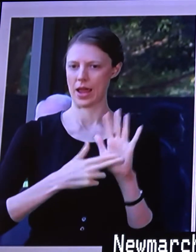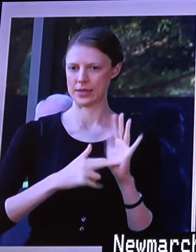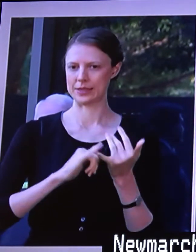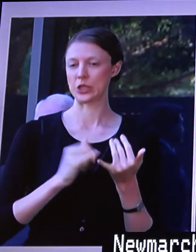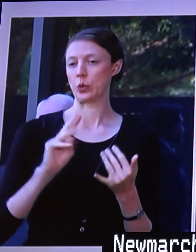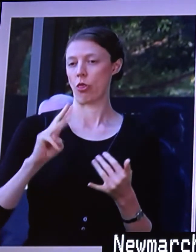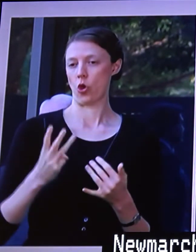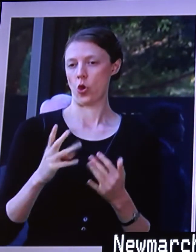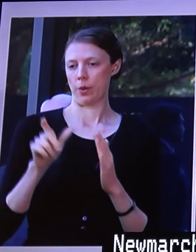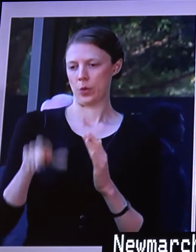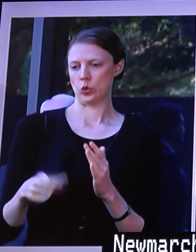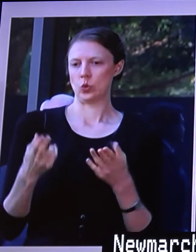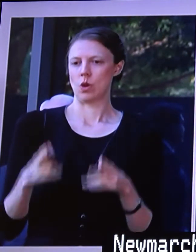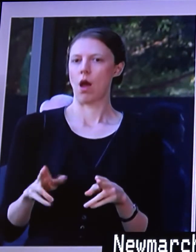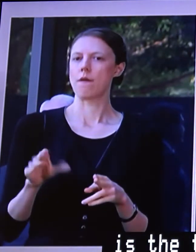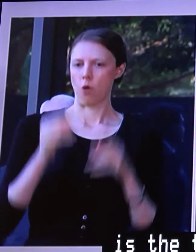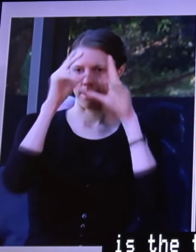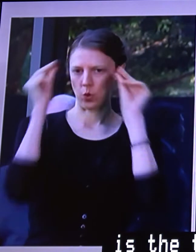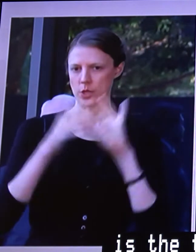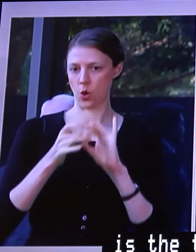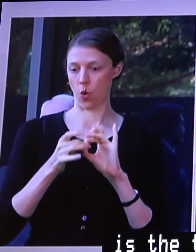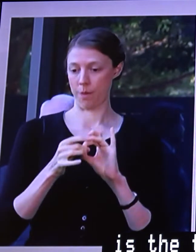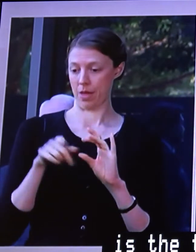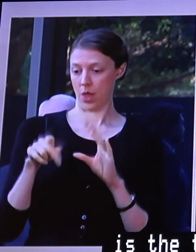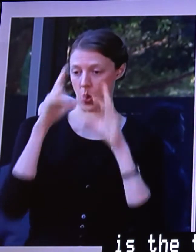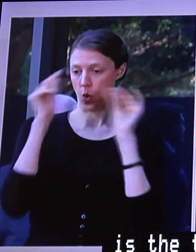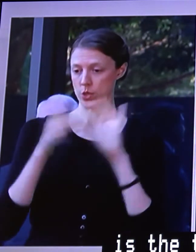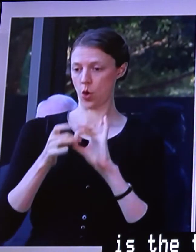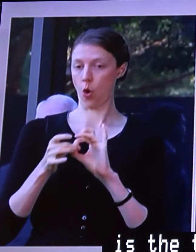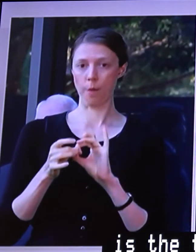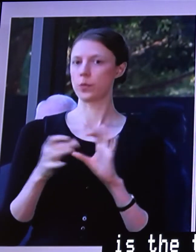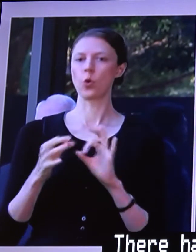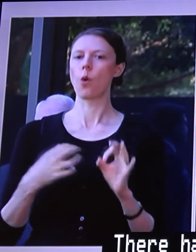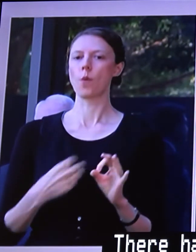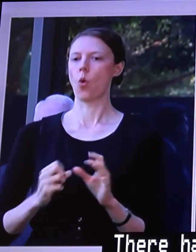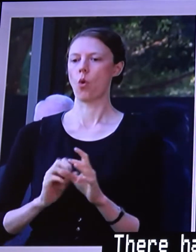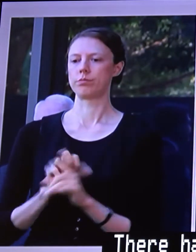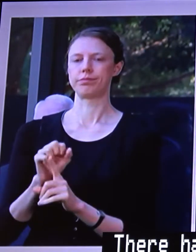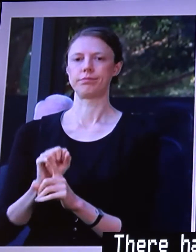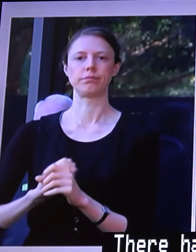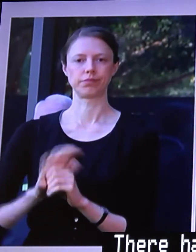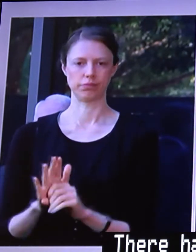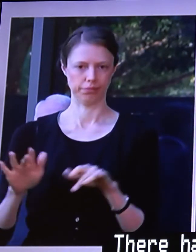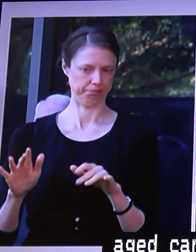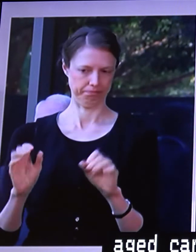at that aged care facility in Caddens, and there remains a total of 42 cases,